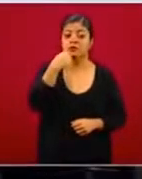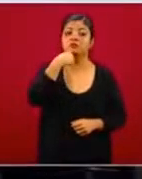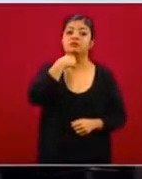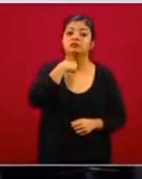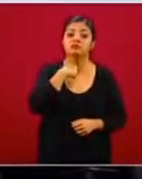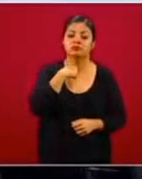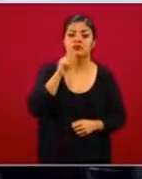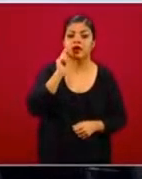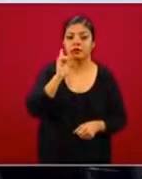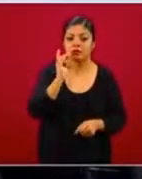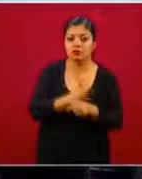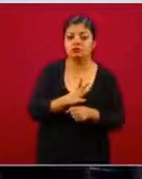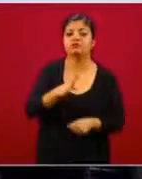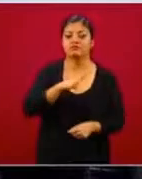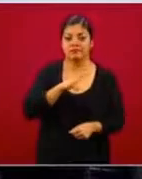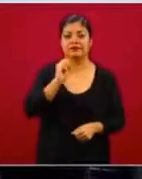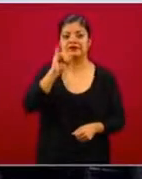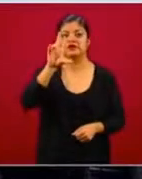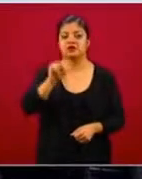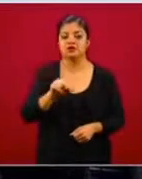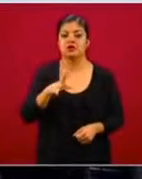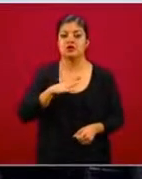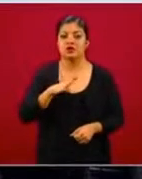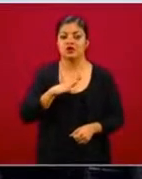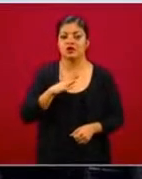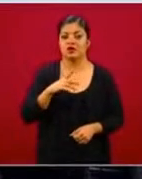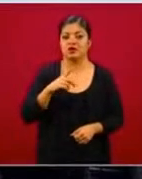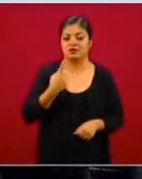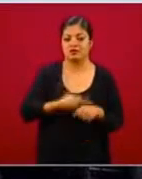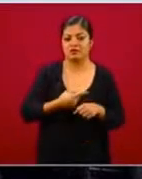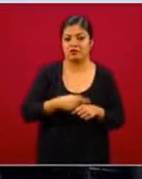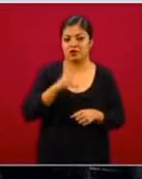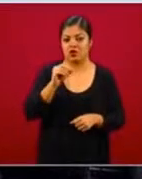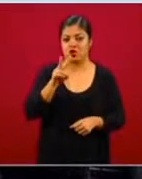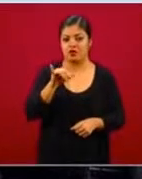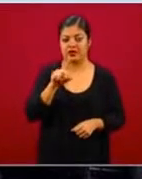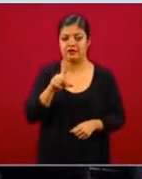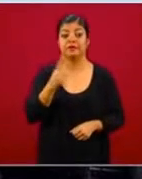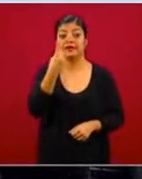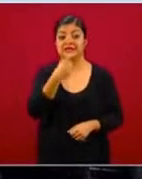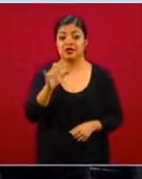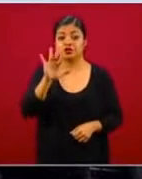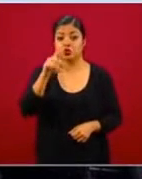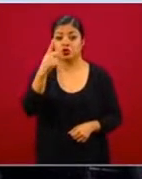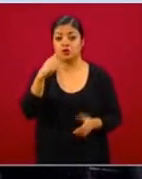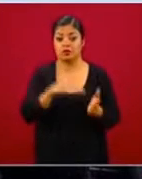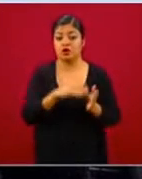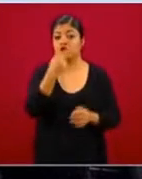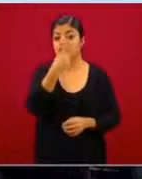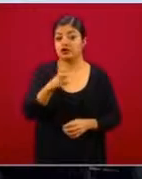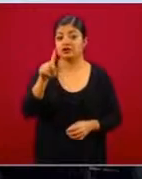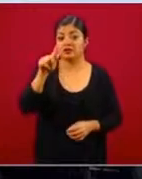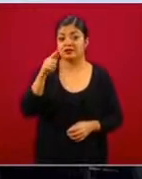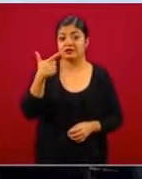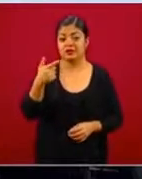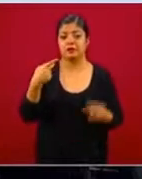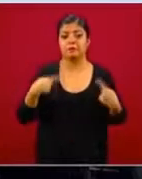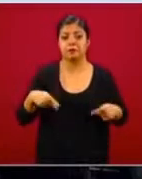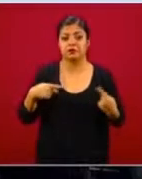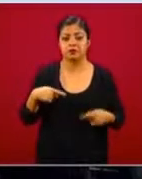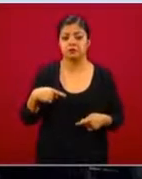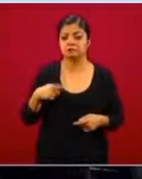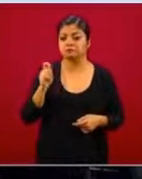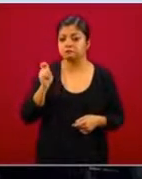swab, a nasal swab, or a throat swab that allows the presence of the disease in